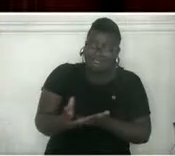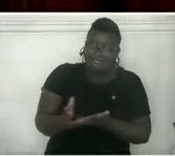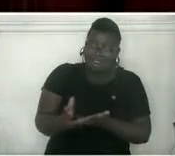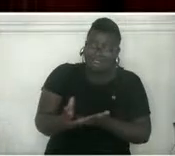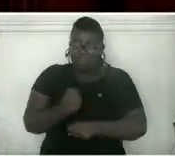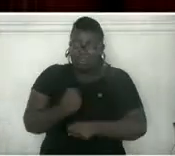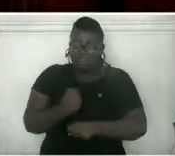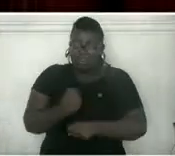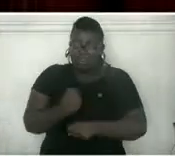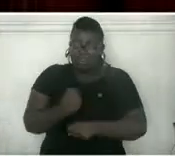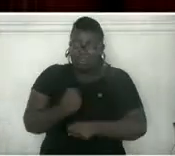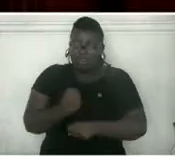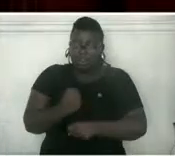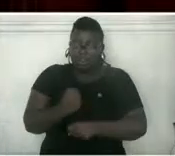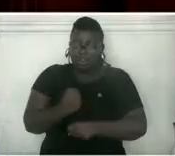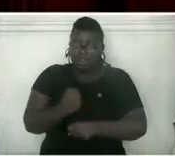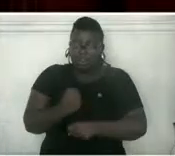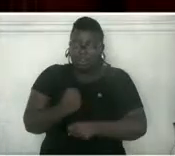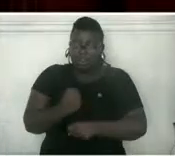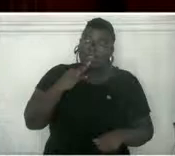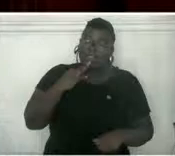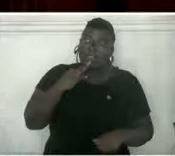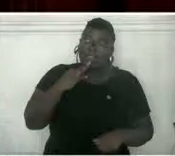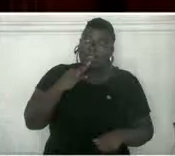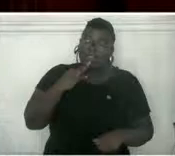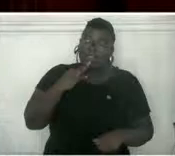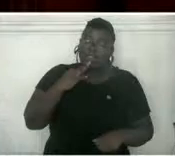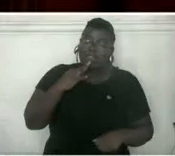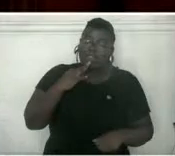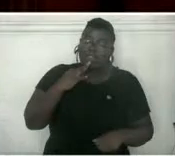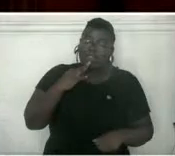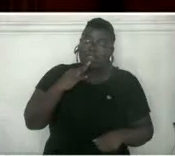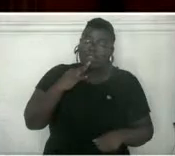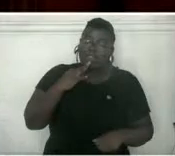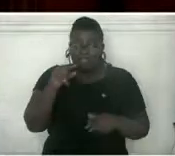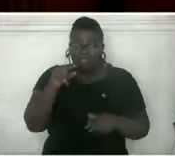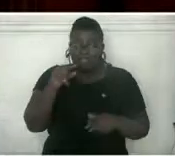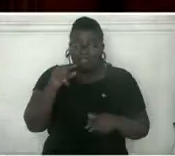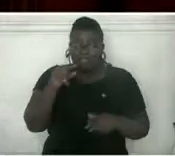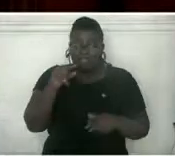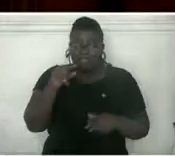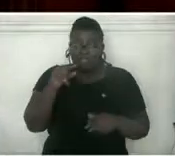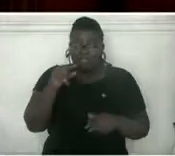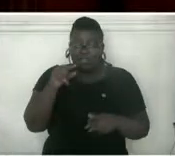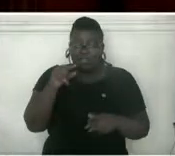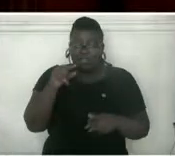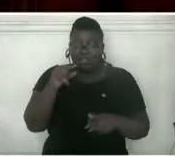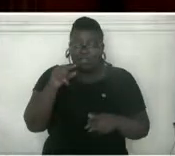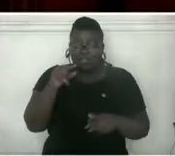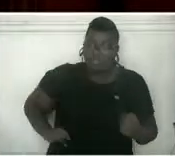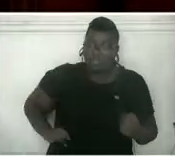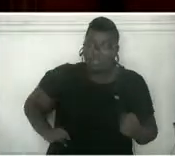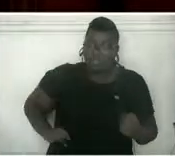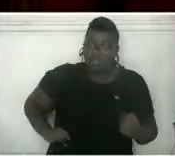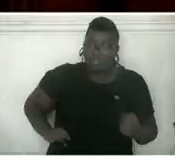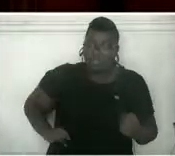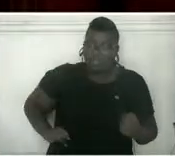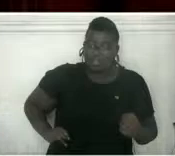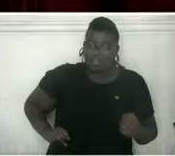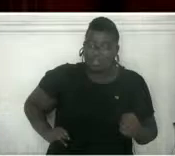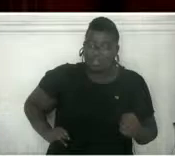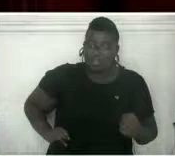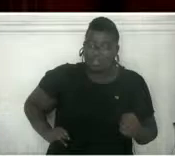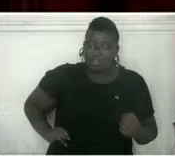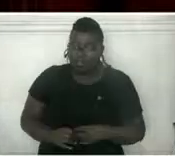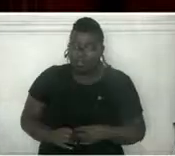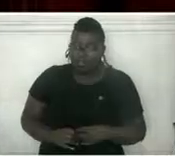3,300 jobs. This is a new investment which came and took over a plant that was being closed